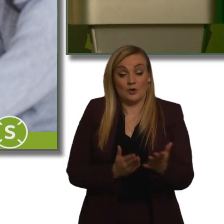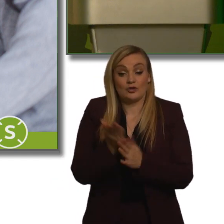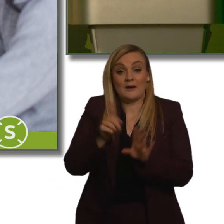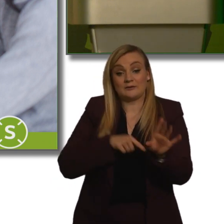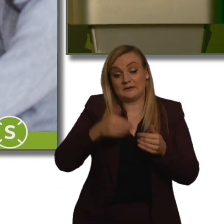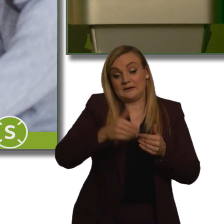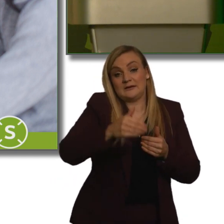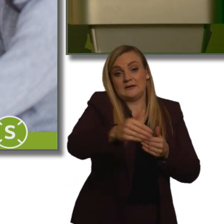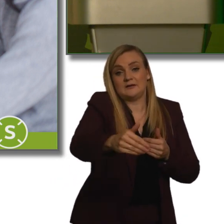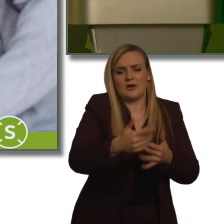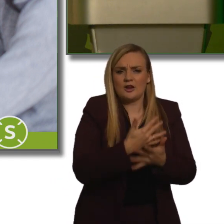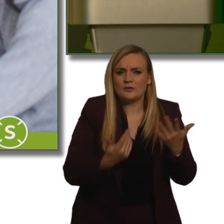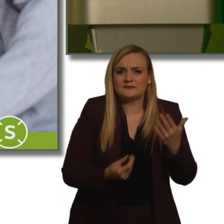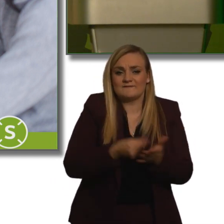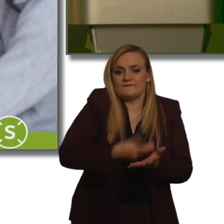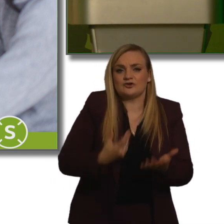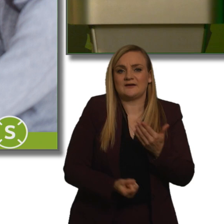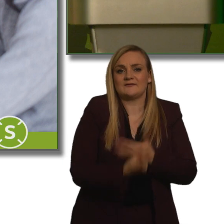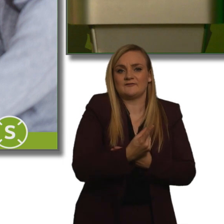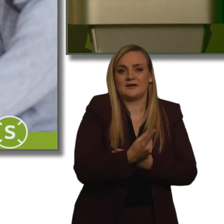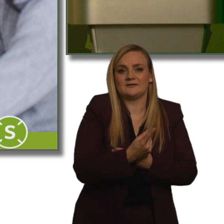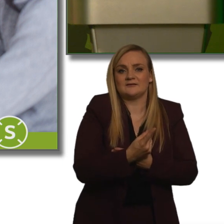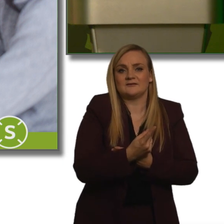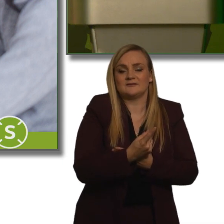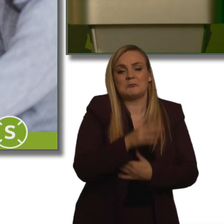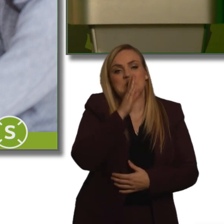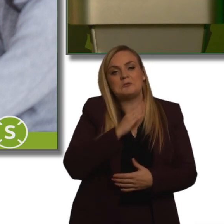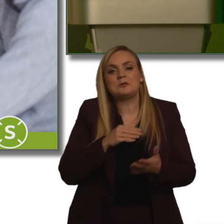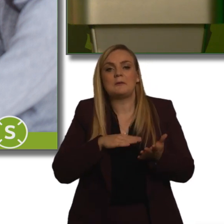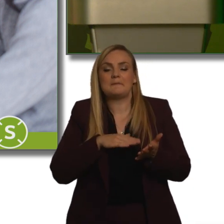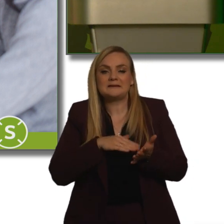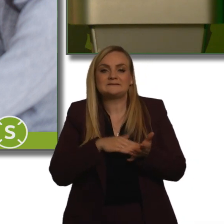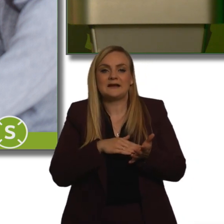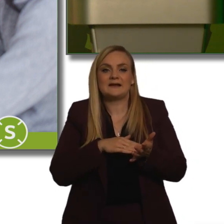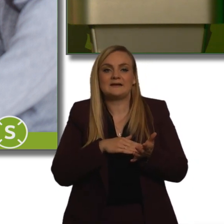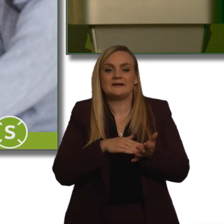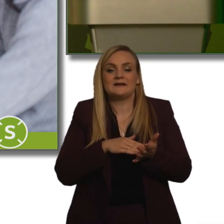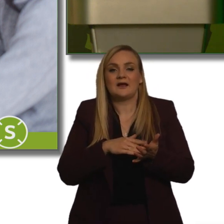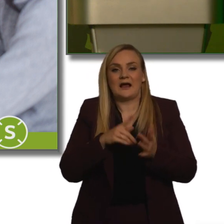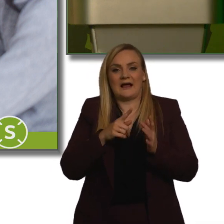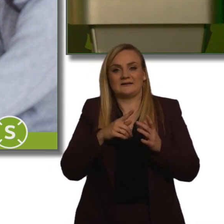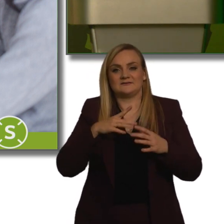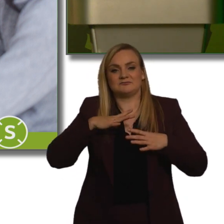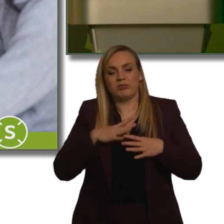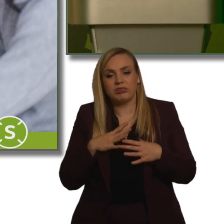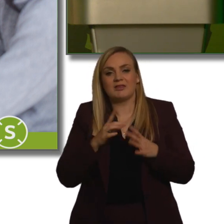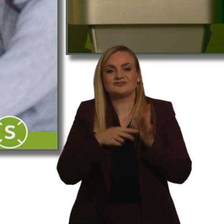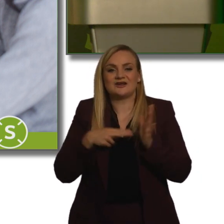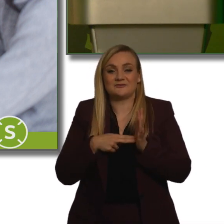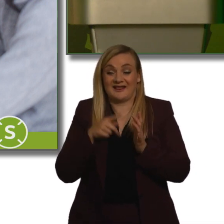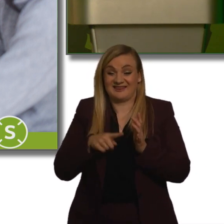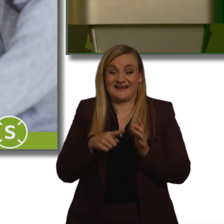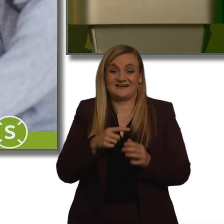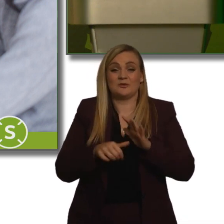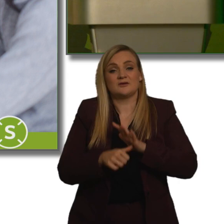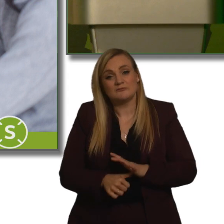events that we'd love you to take part in, such as Brew Monday in January, which is sometimes referred to as the most depressing day of the year.